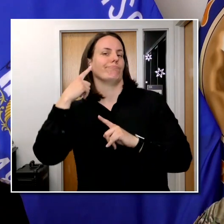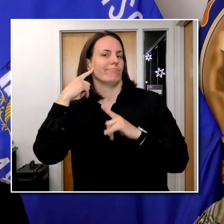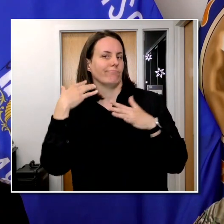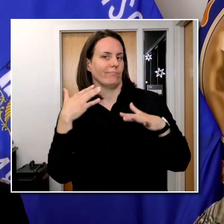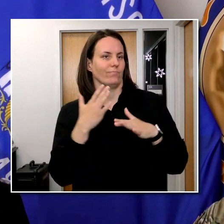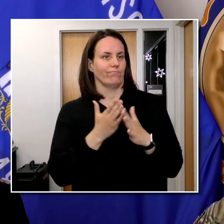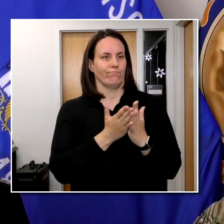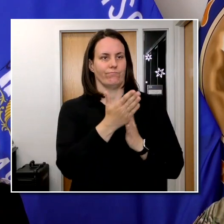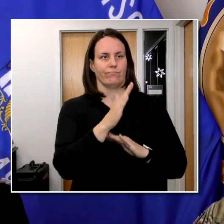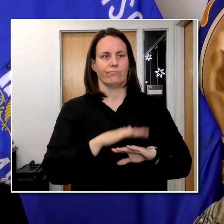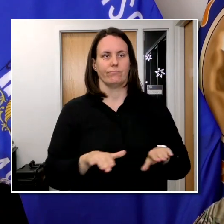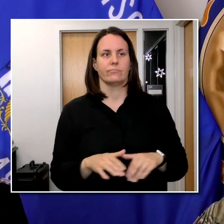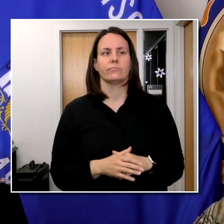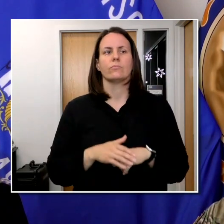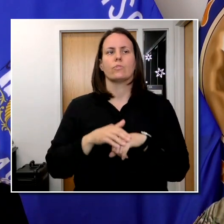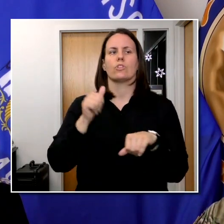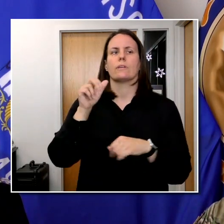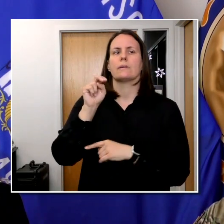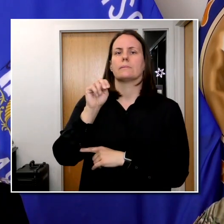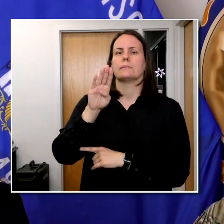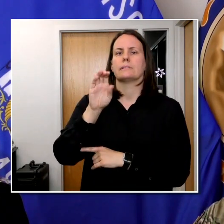from NBC 26.